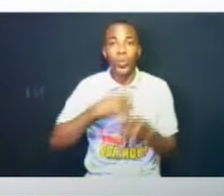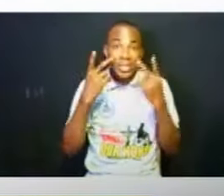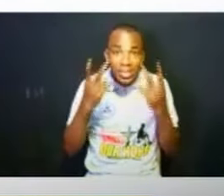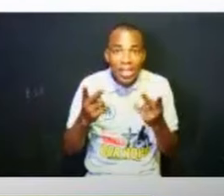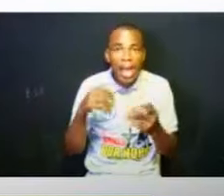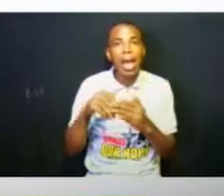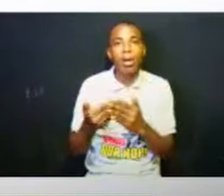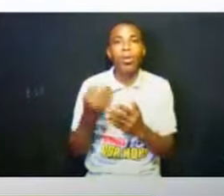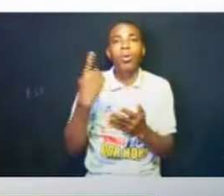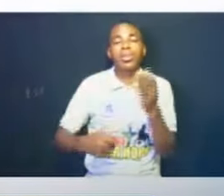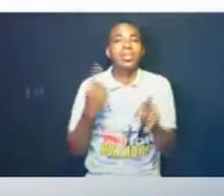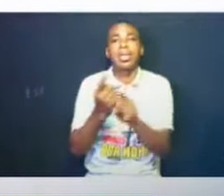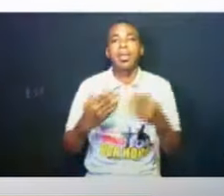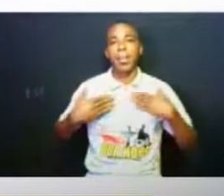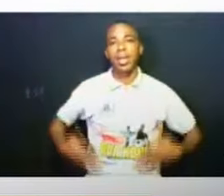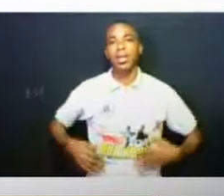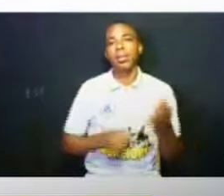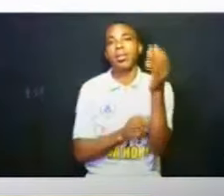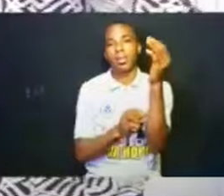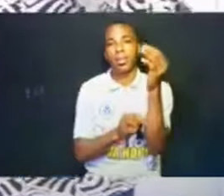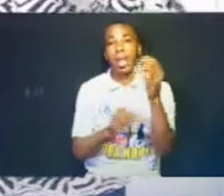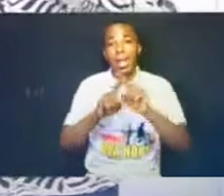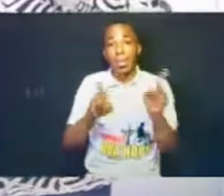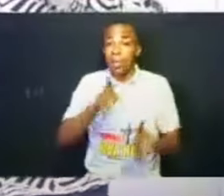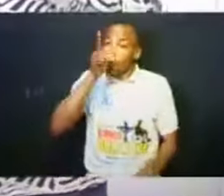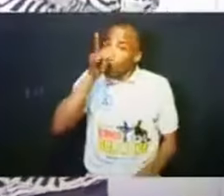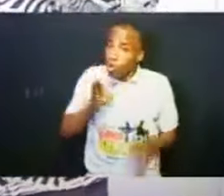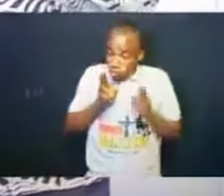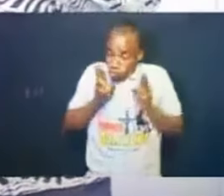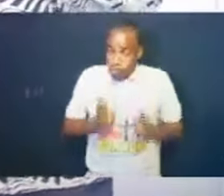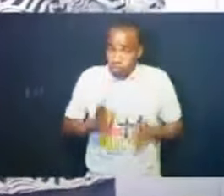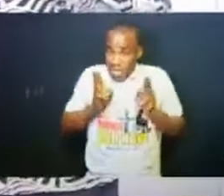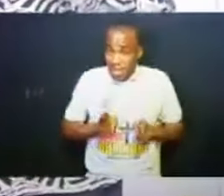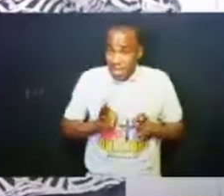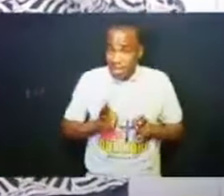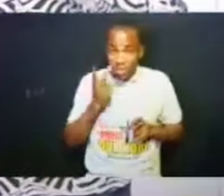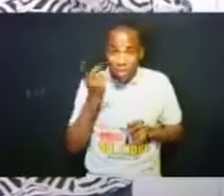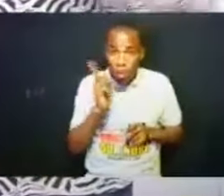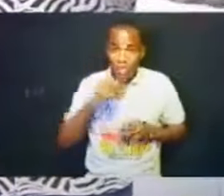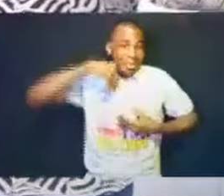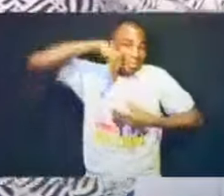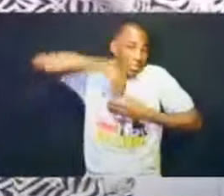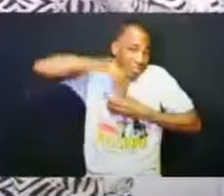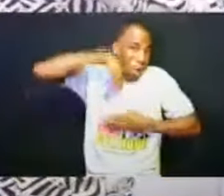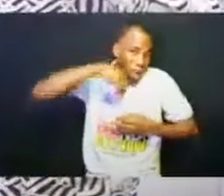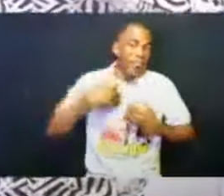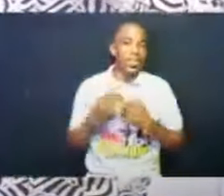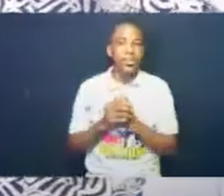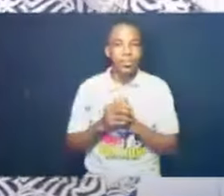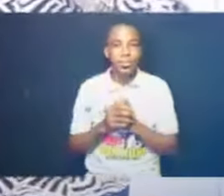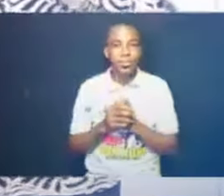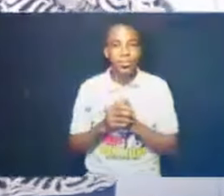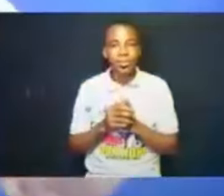the body. But the real human being is on the inside.